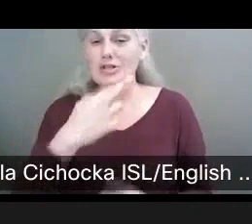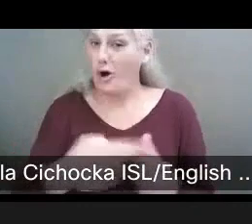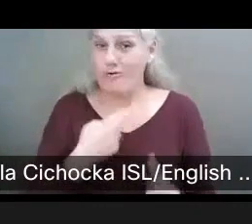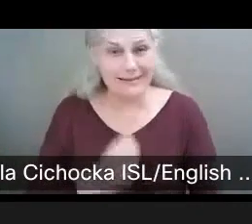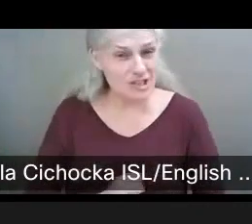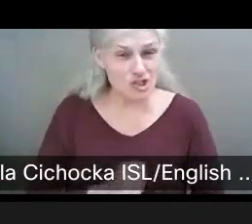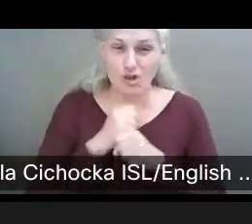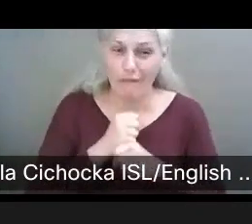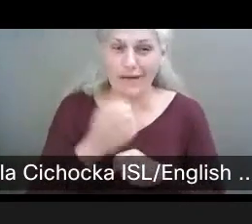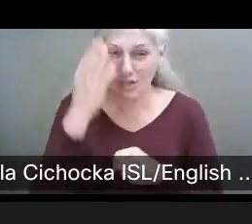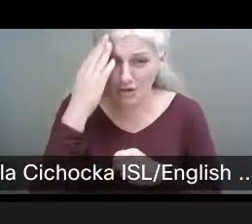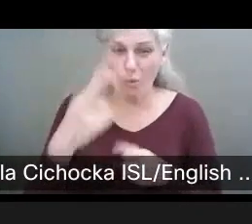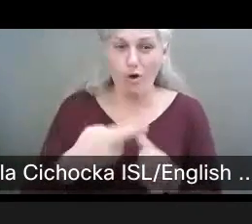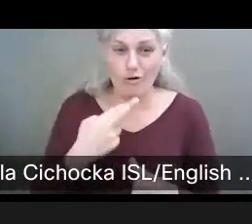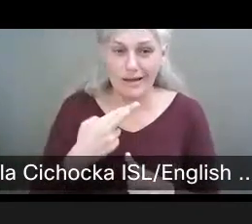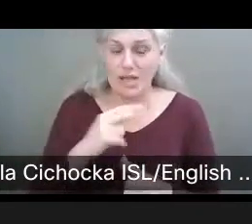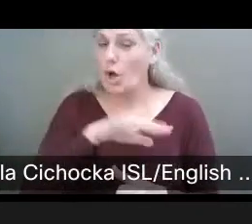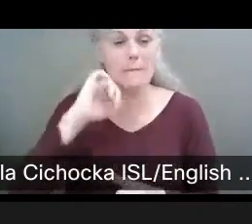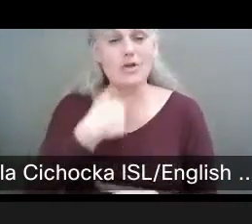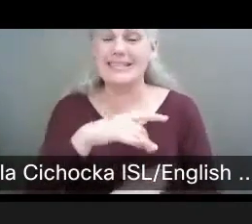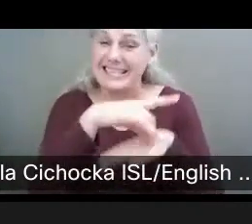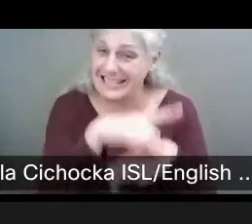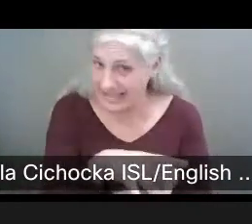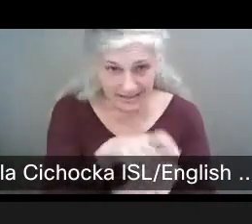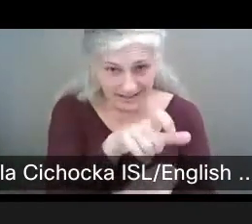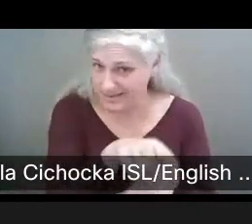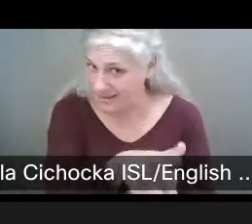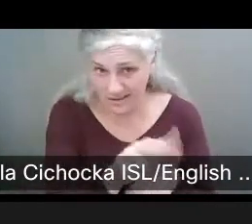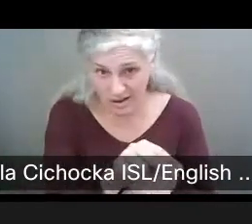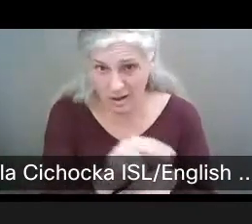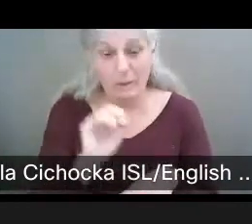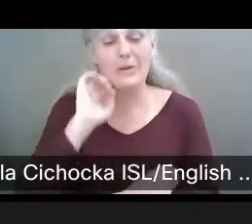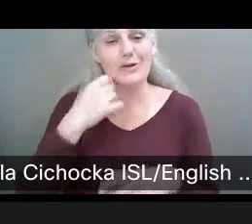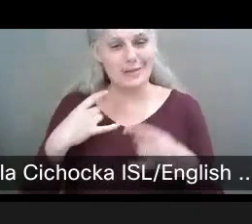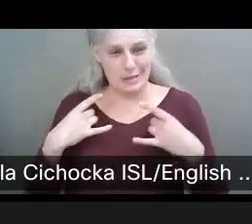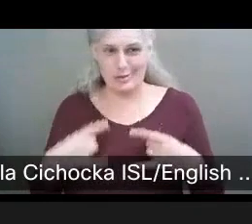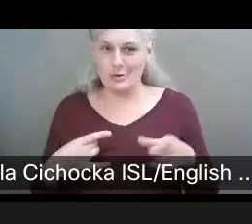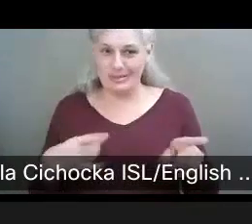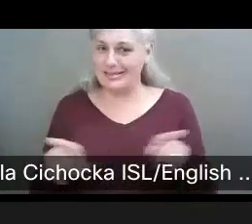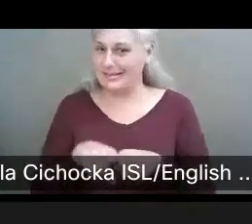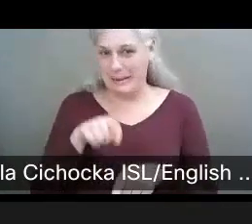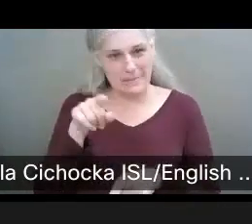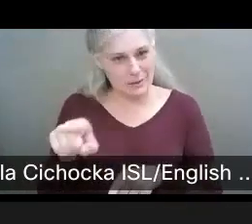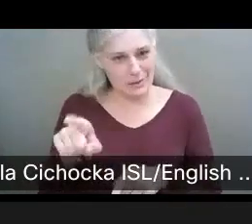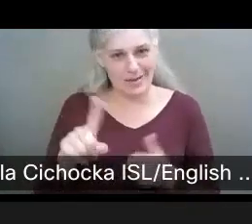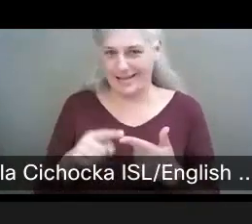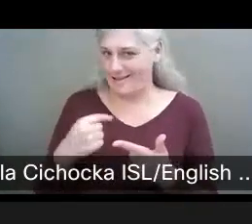suffer, not because they are sick, but because they're human, like you and I.